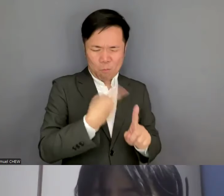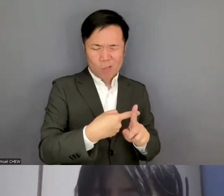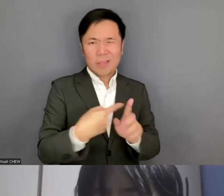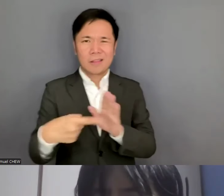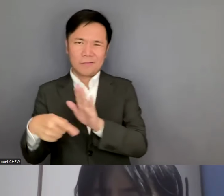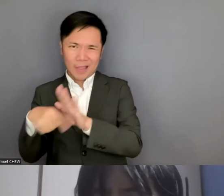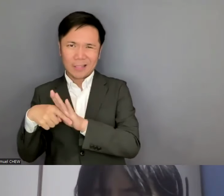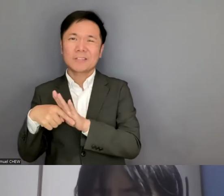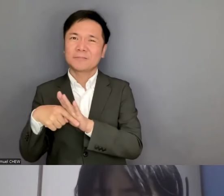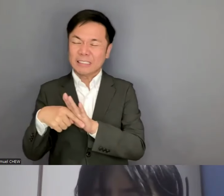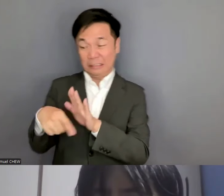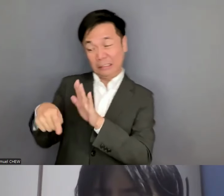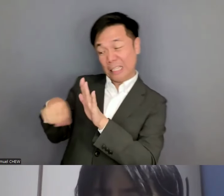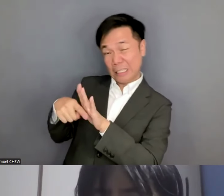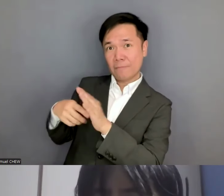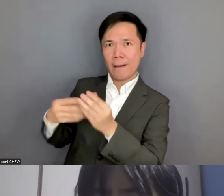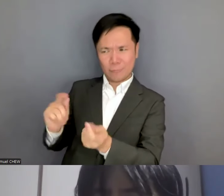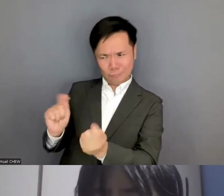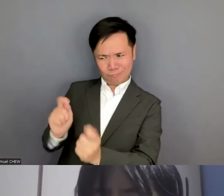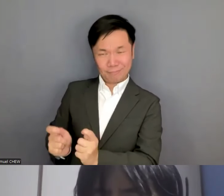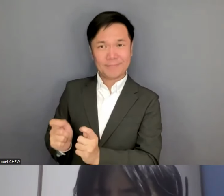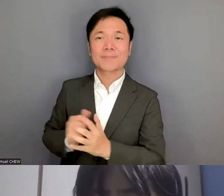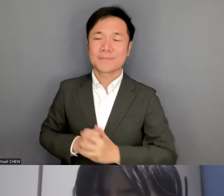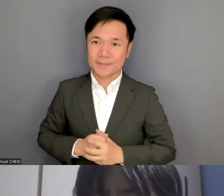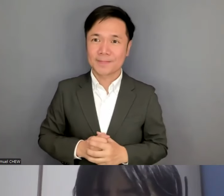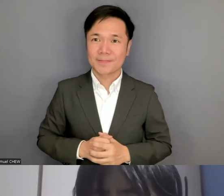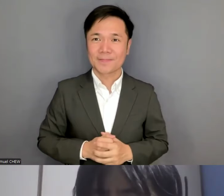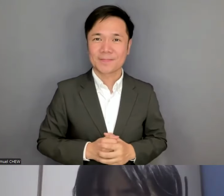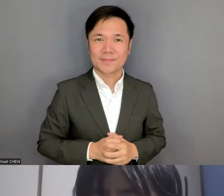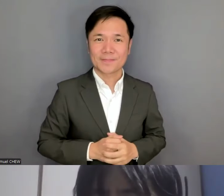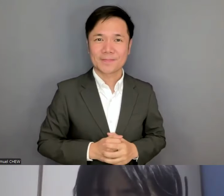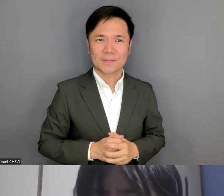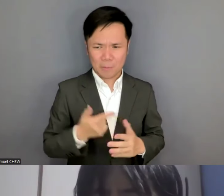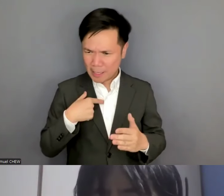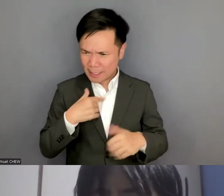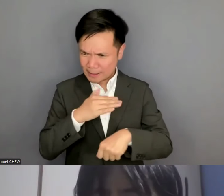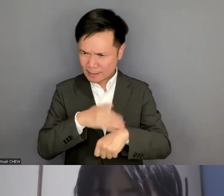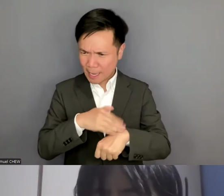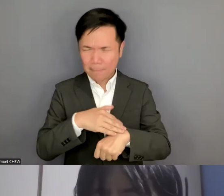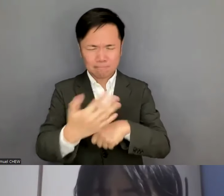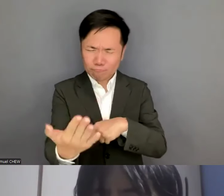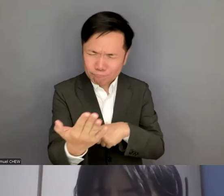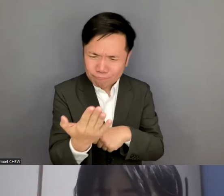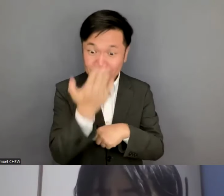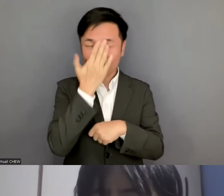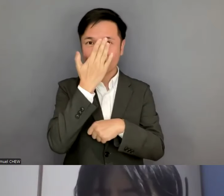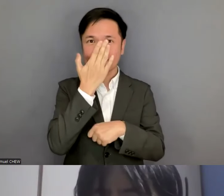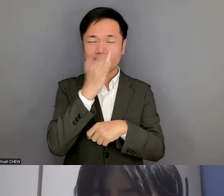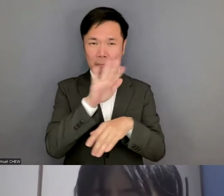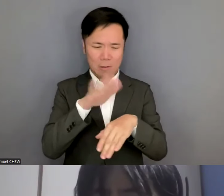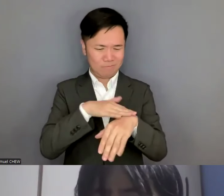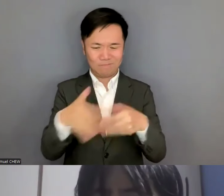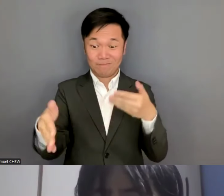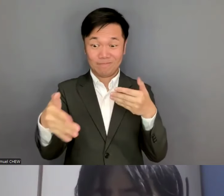need to do moving forward. With that said, we are almost at the end of our